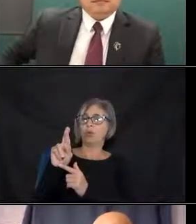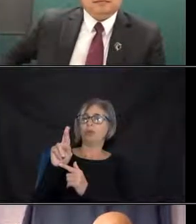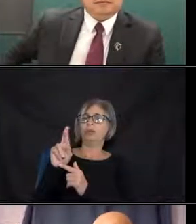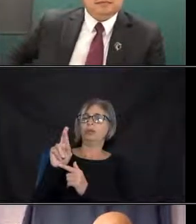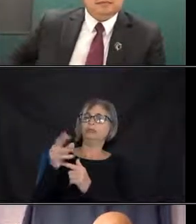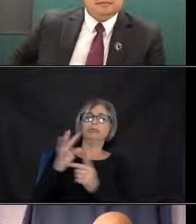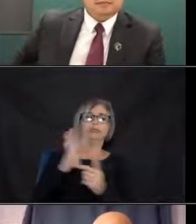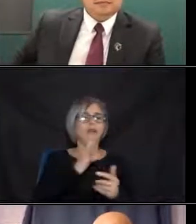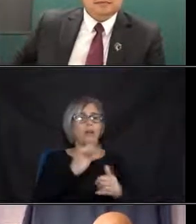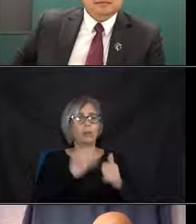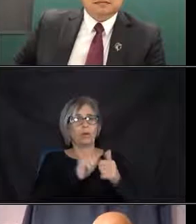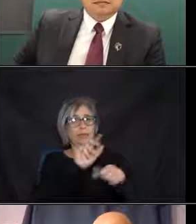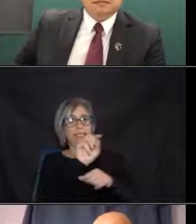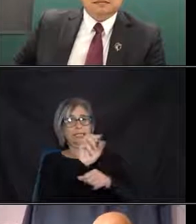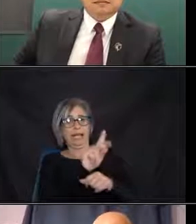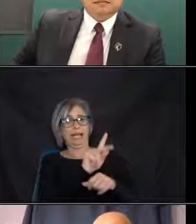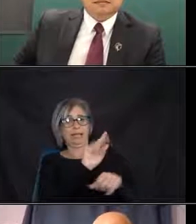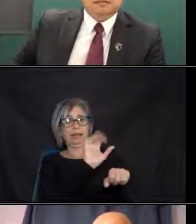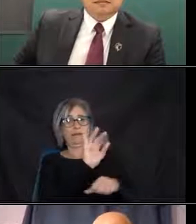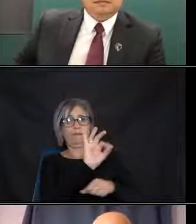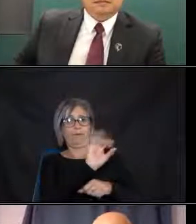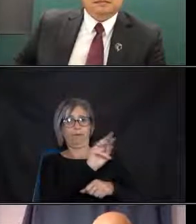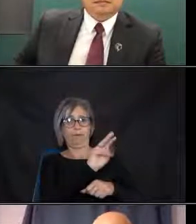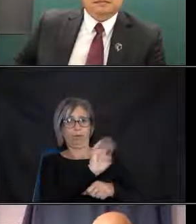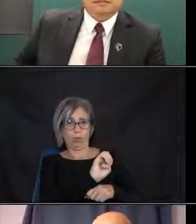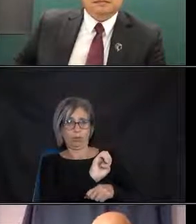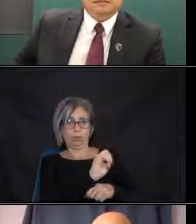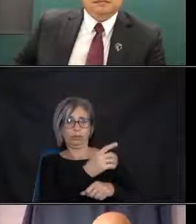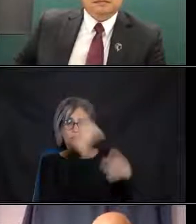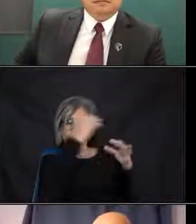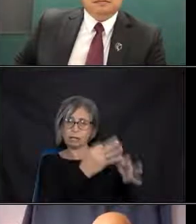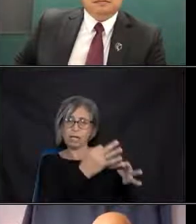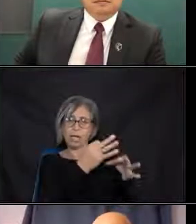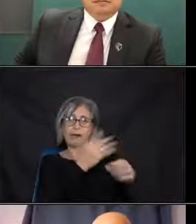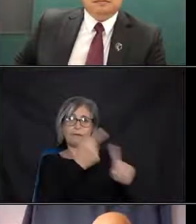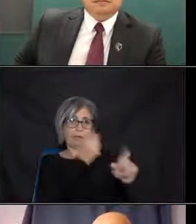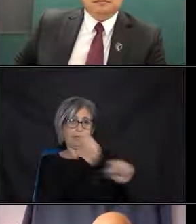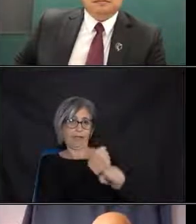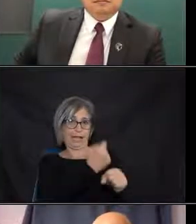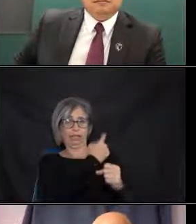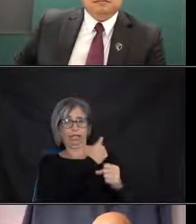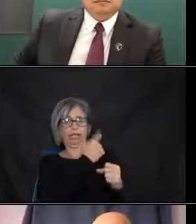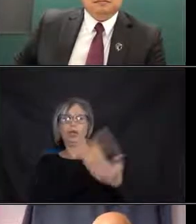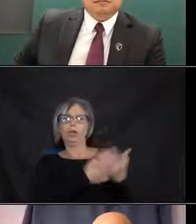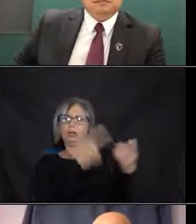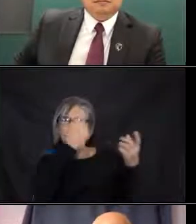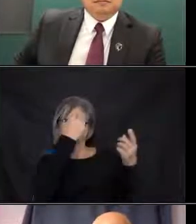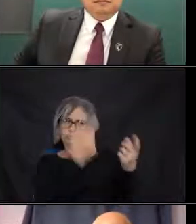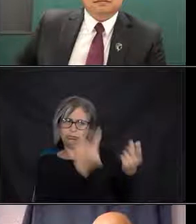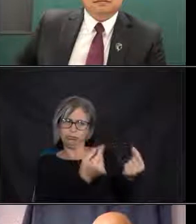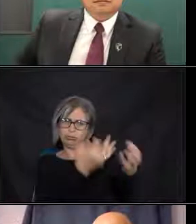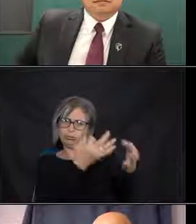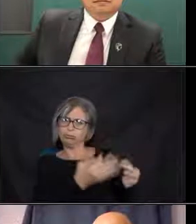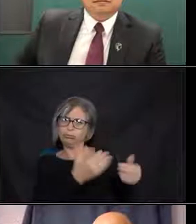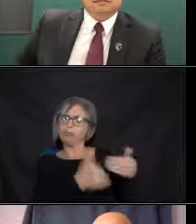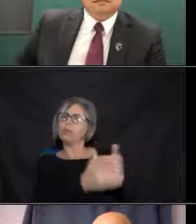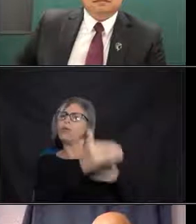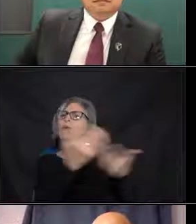MLK task force to decide certain aspects, what they would like to do moving